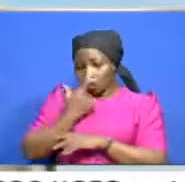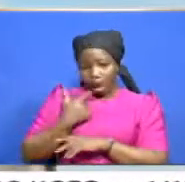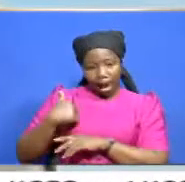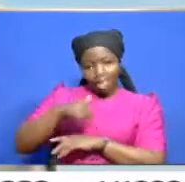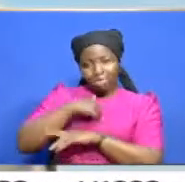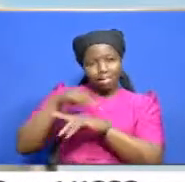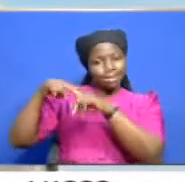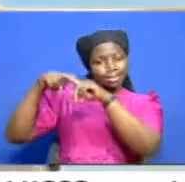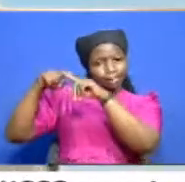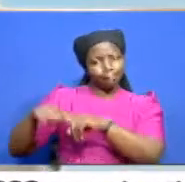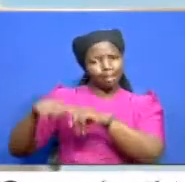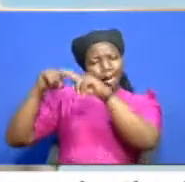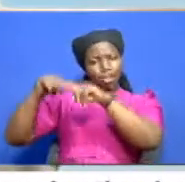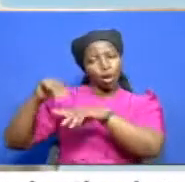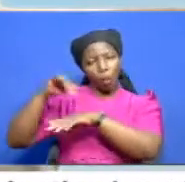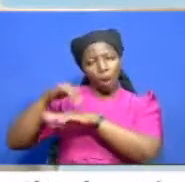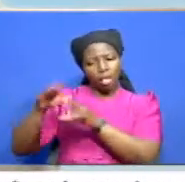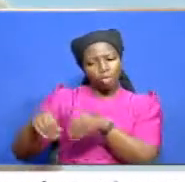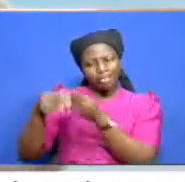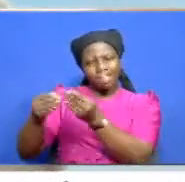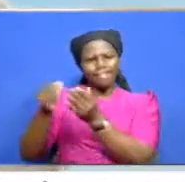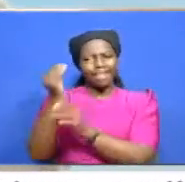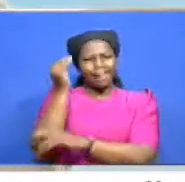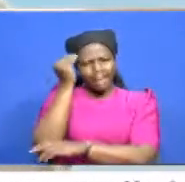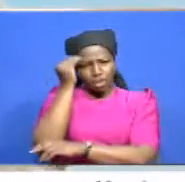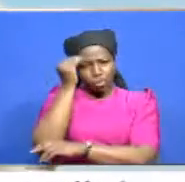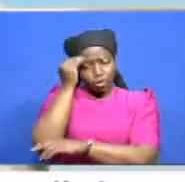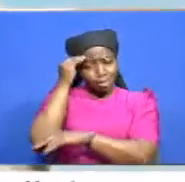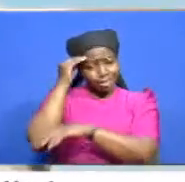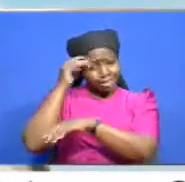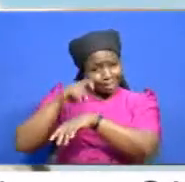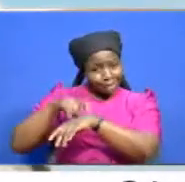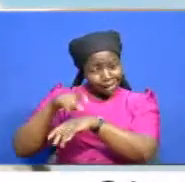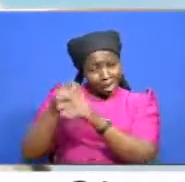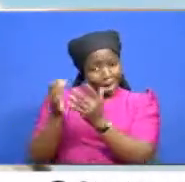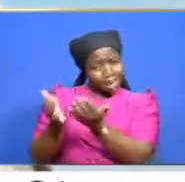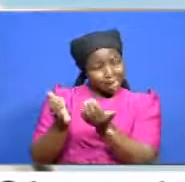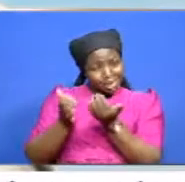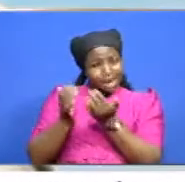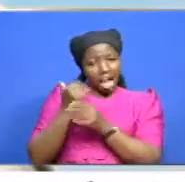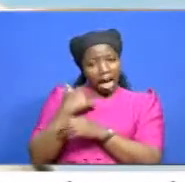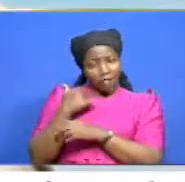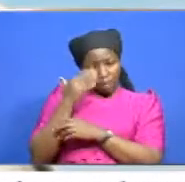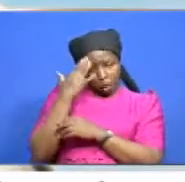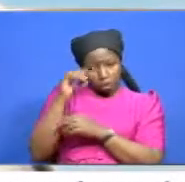to provide education in the hour of need because of this COVID.